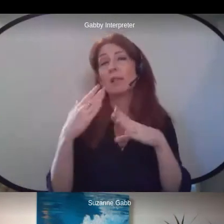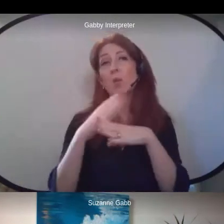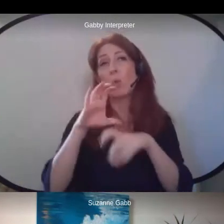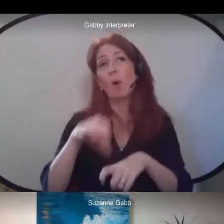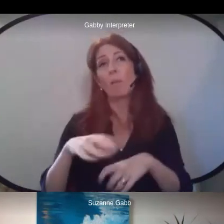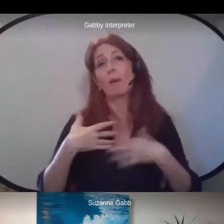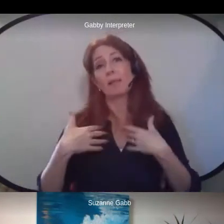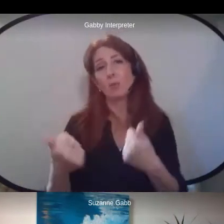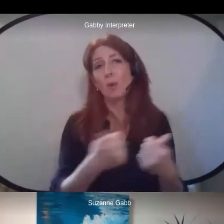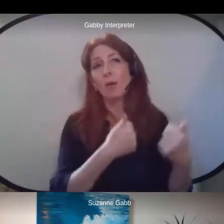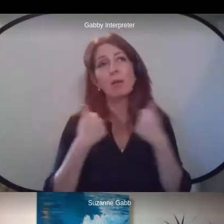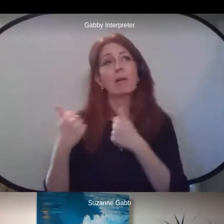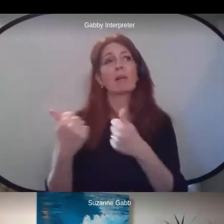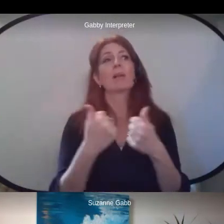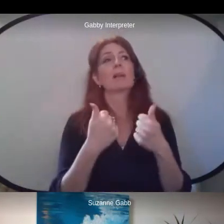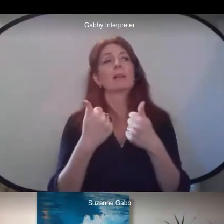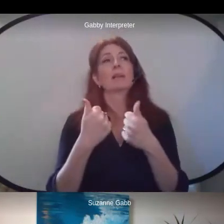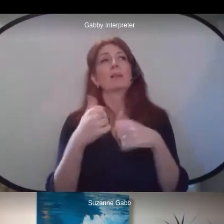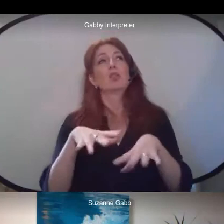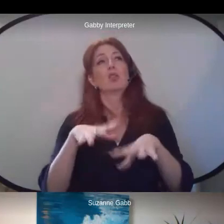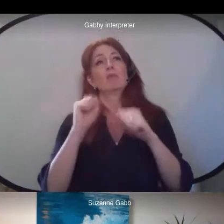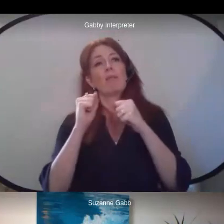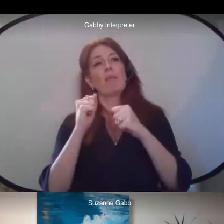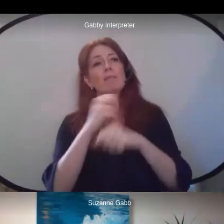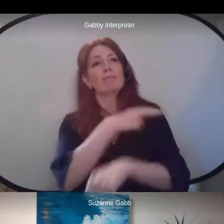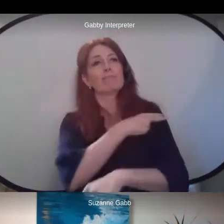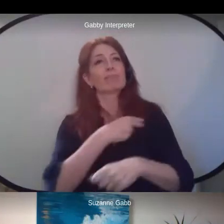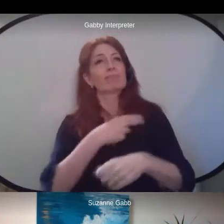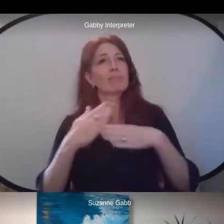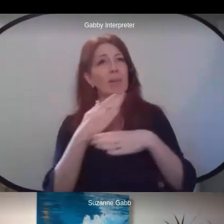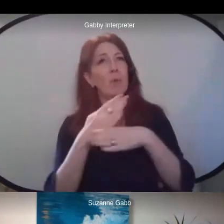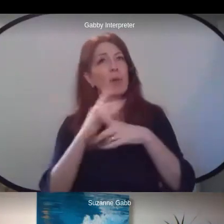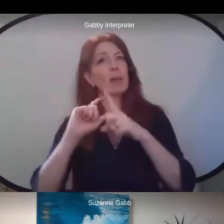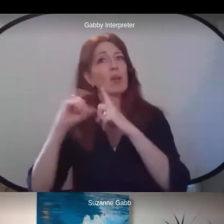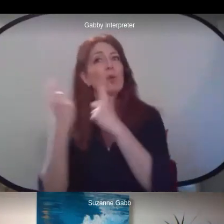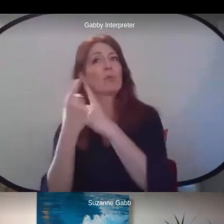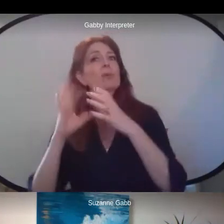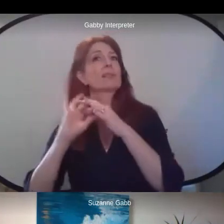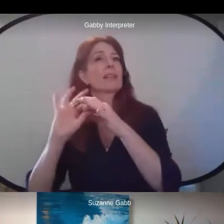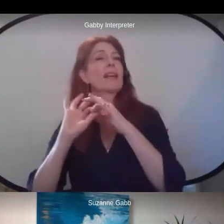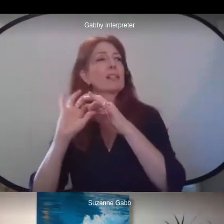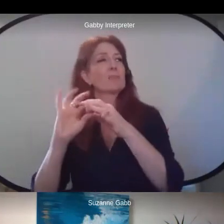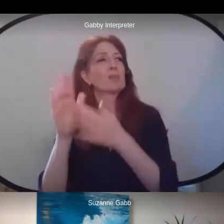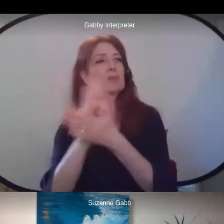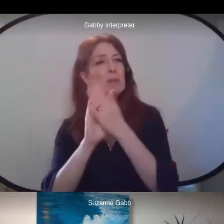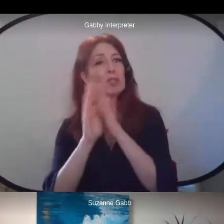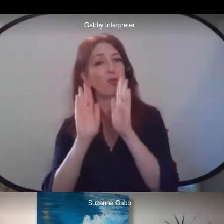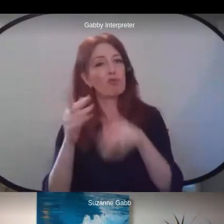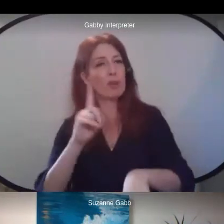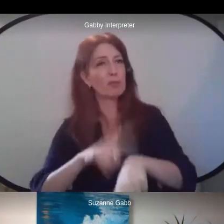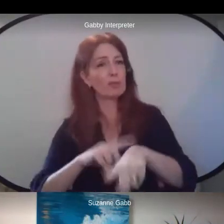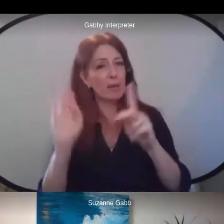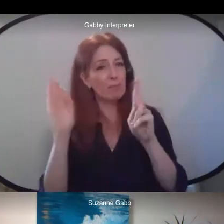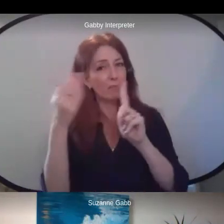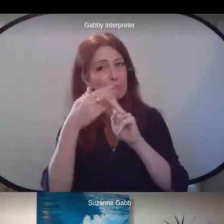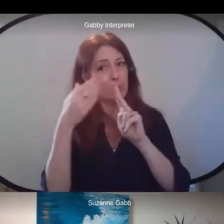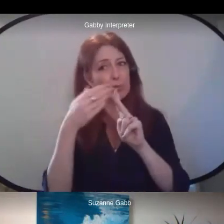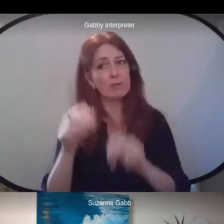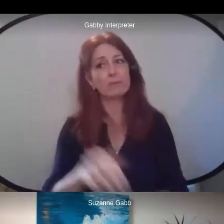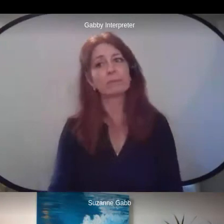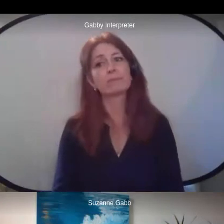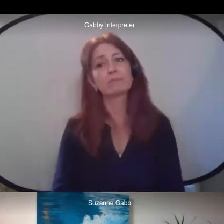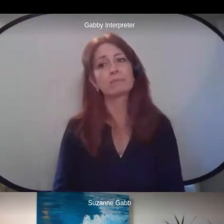Now it's very much within employee engagement and community engagements, having that sort of real-time approach around waiting for, you know,